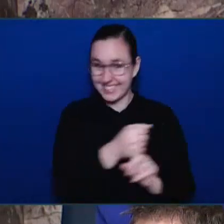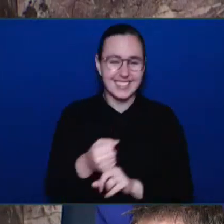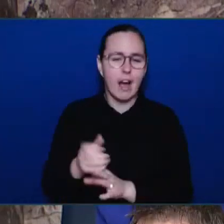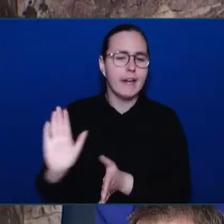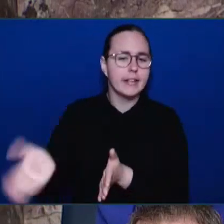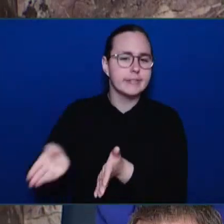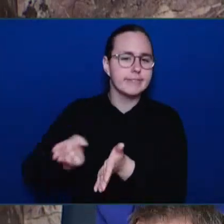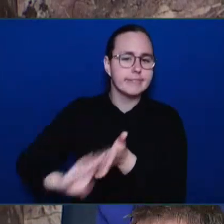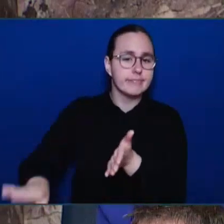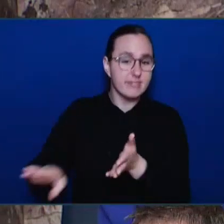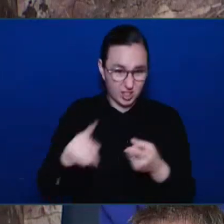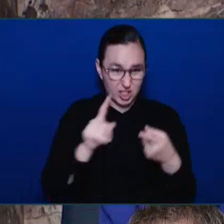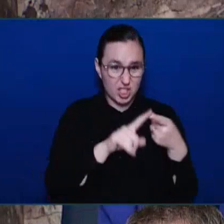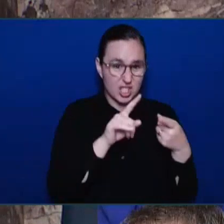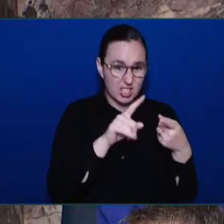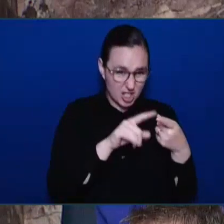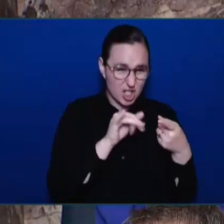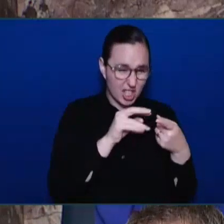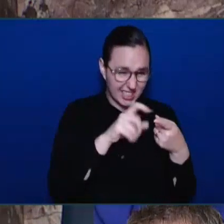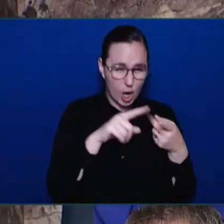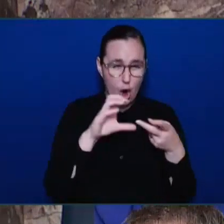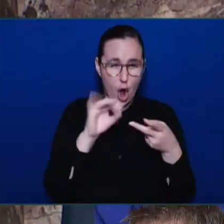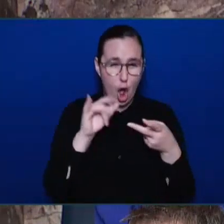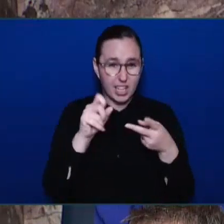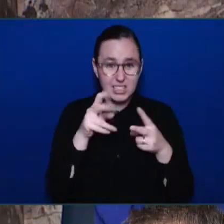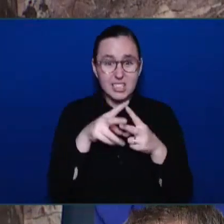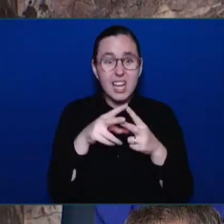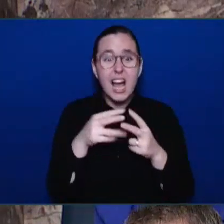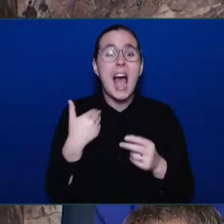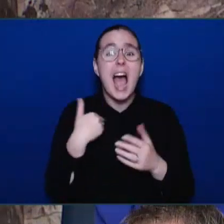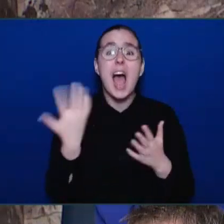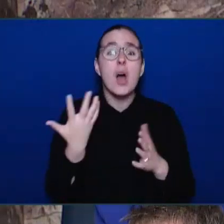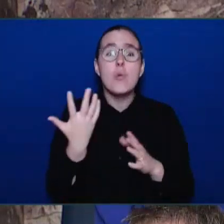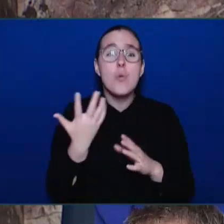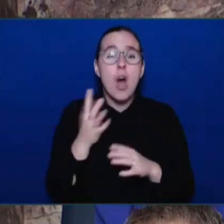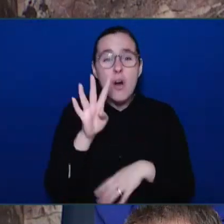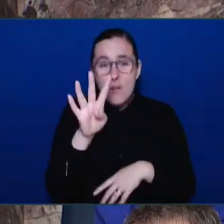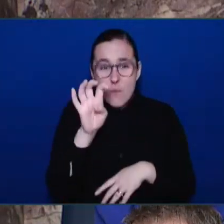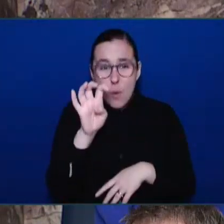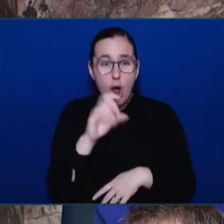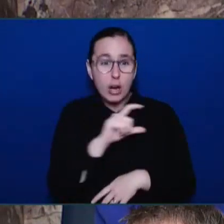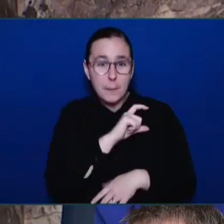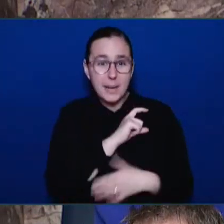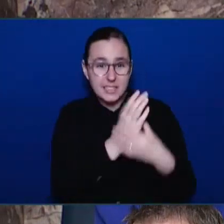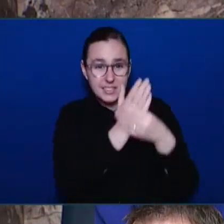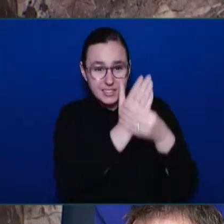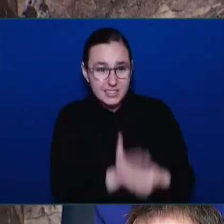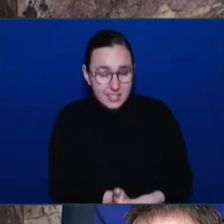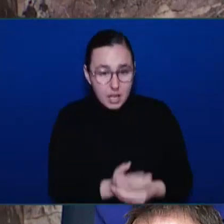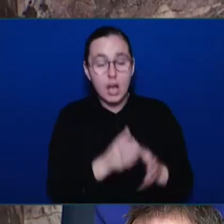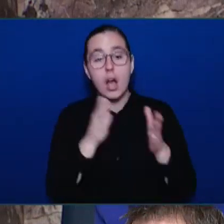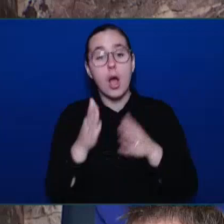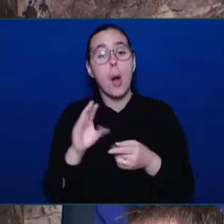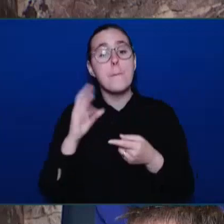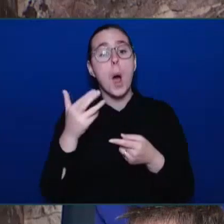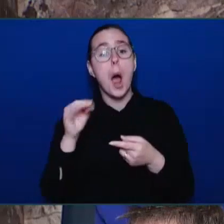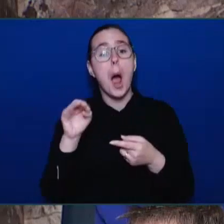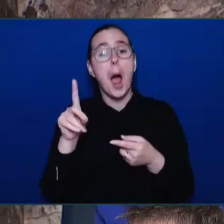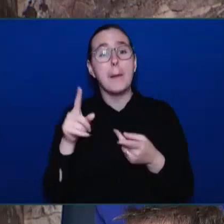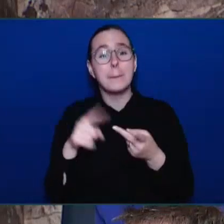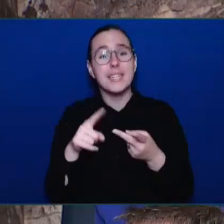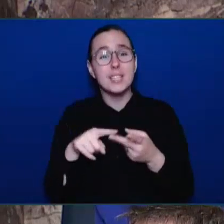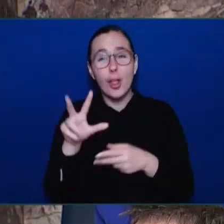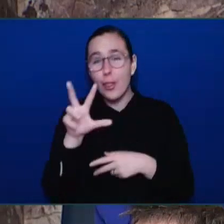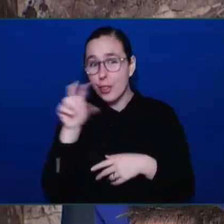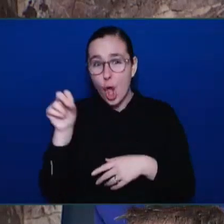400 police files. Mohammed Majapur, a criminal with 30 convictions and charged with hitting a young woman over the head with a